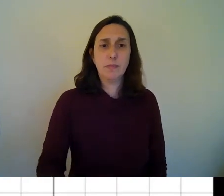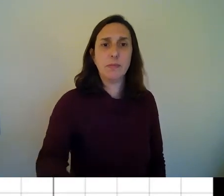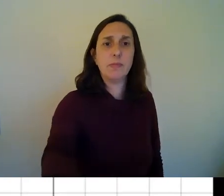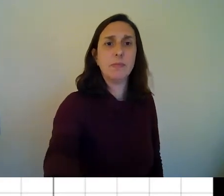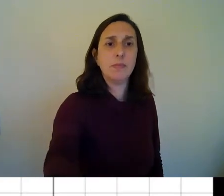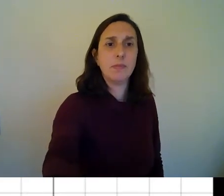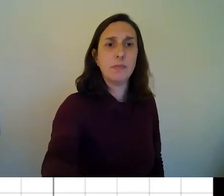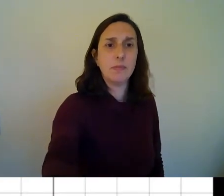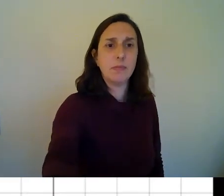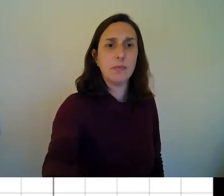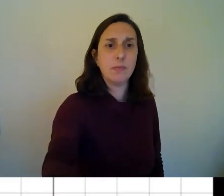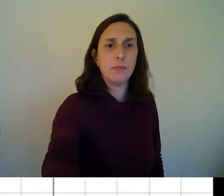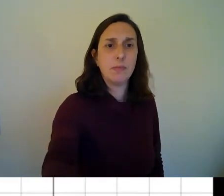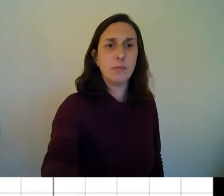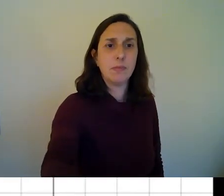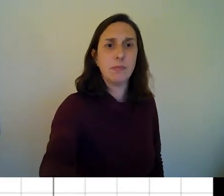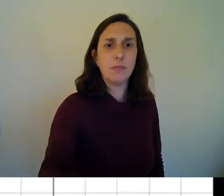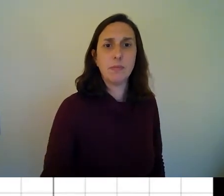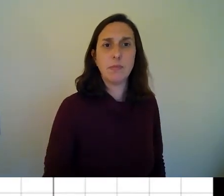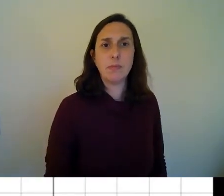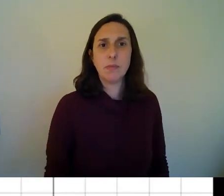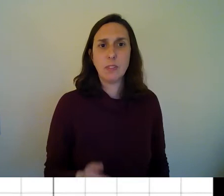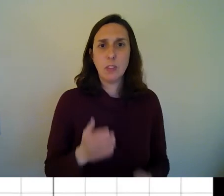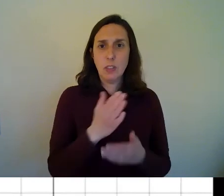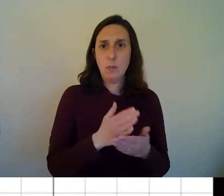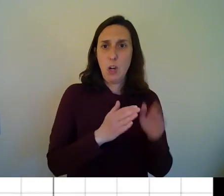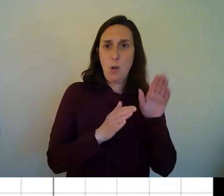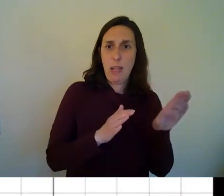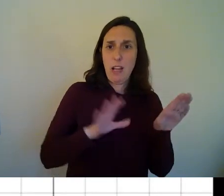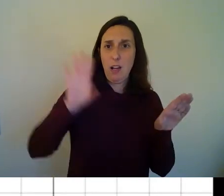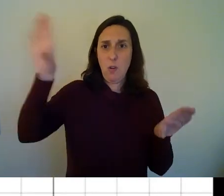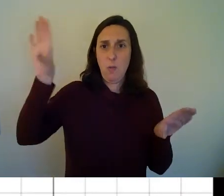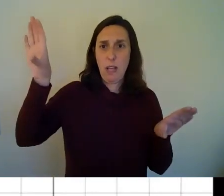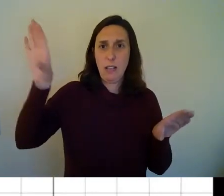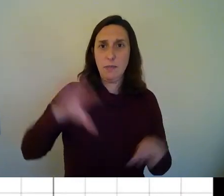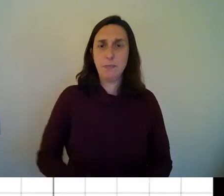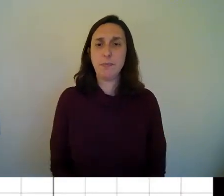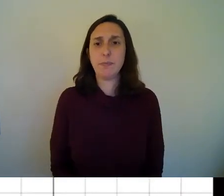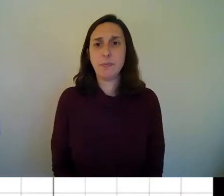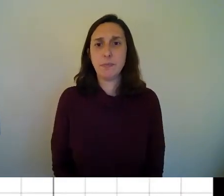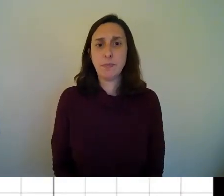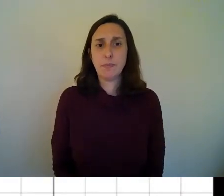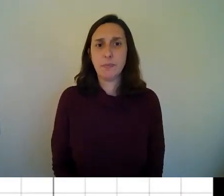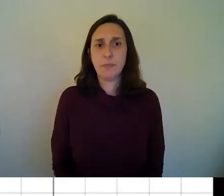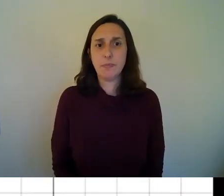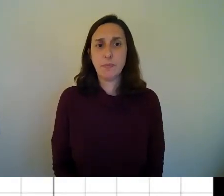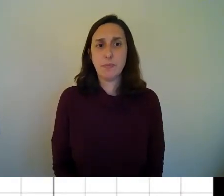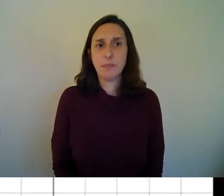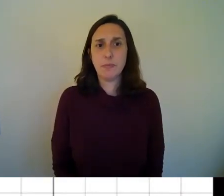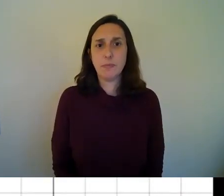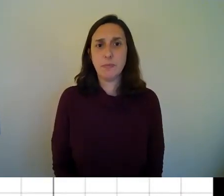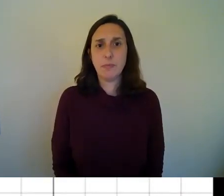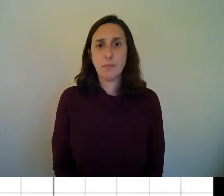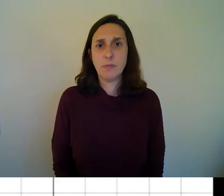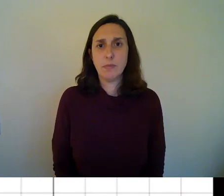There's the side on this side and the side over here. Now, let's look at